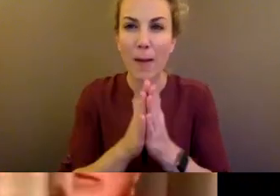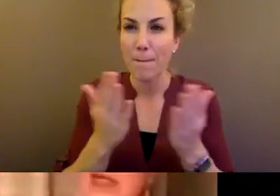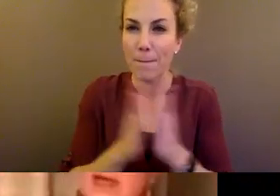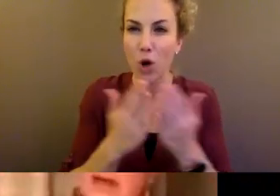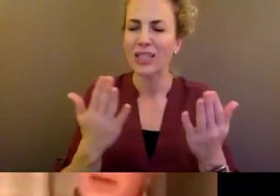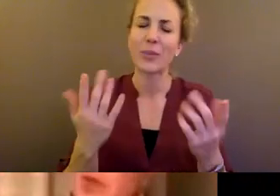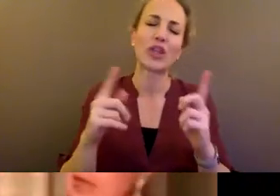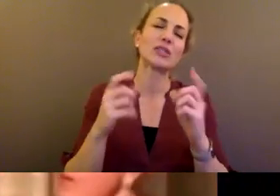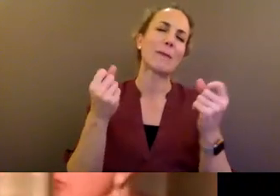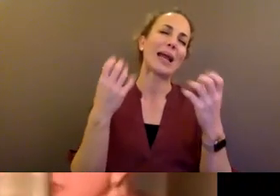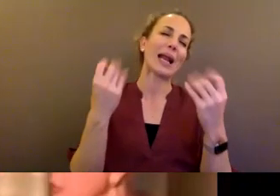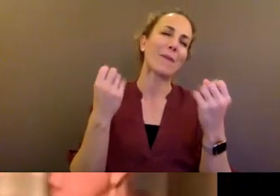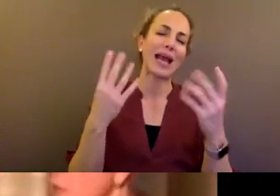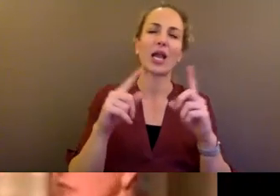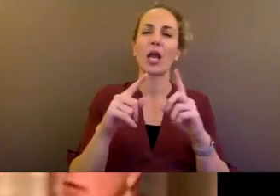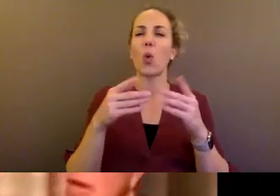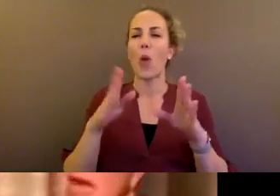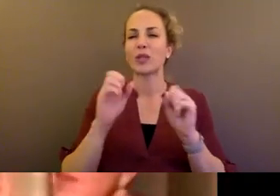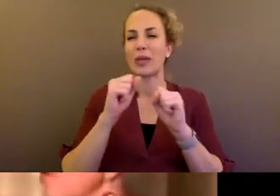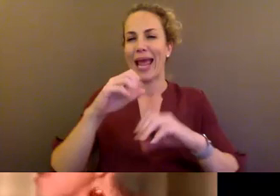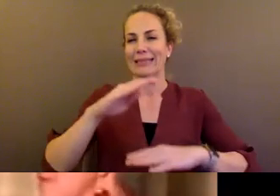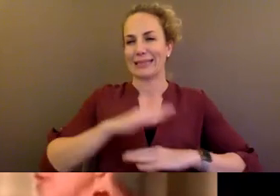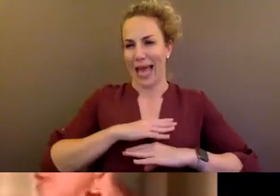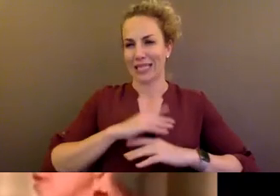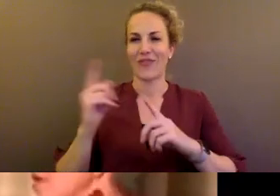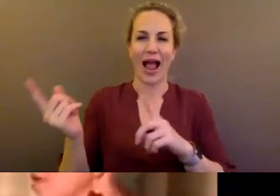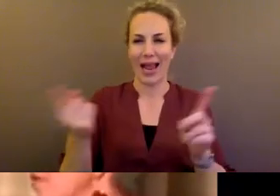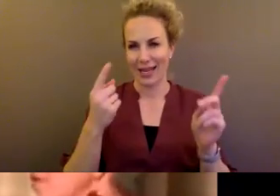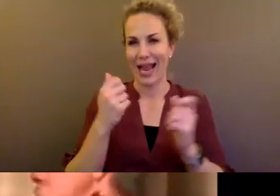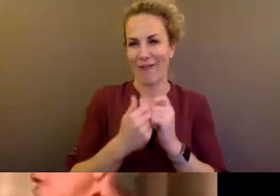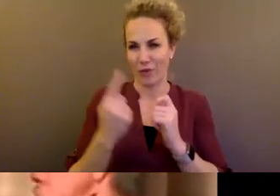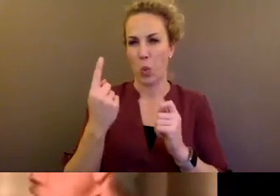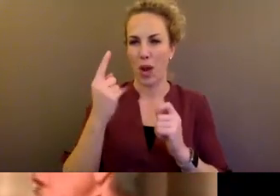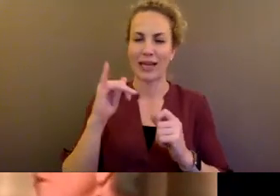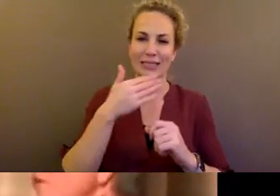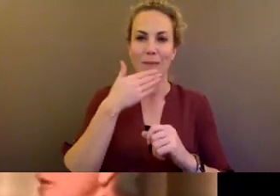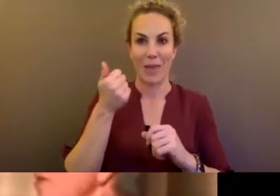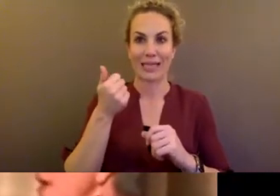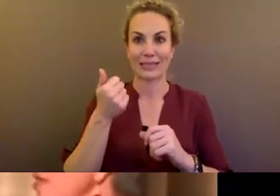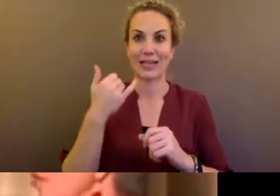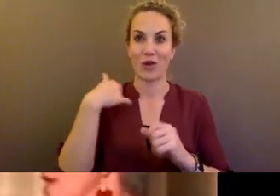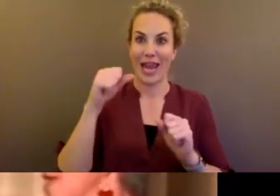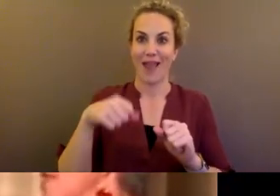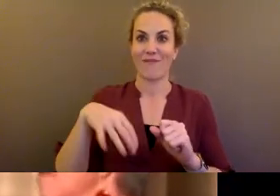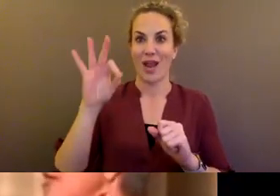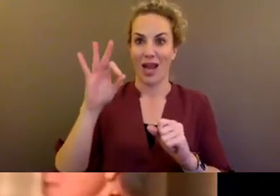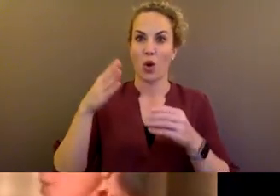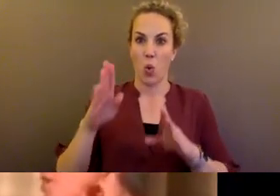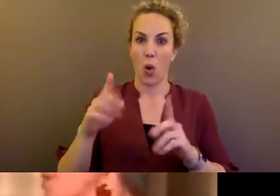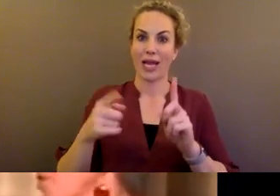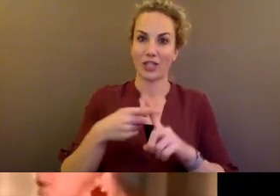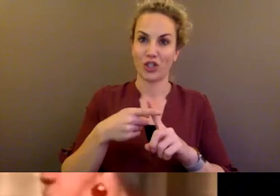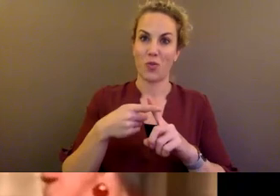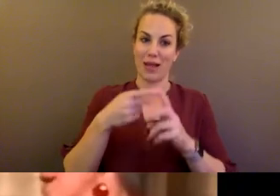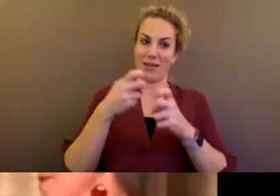many ways we can finesse this situation, and that would be the best thing to do. Mm-hmm. So if we can find a way to make this